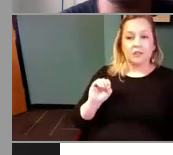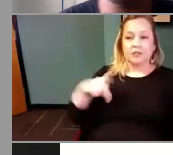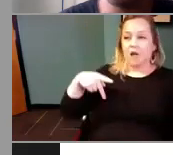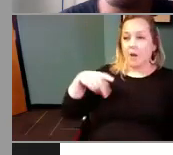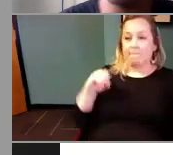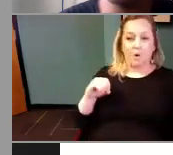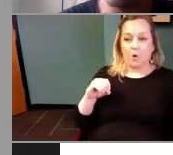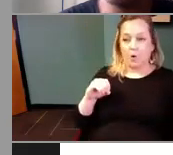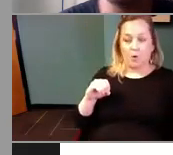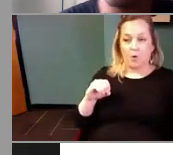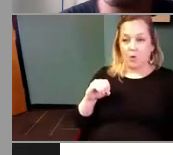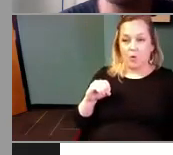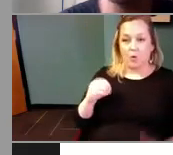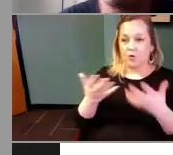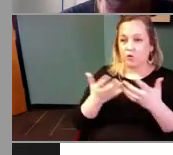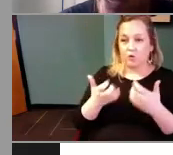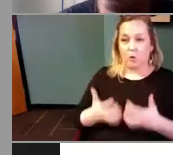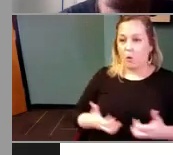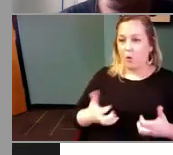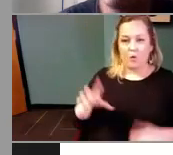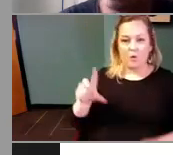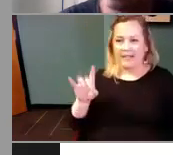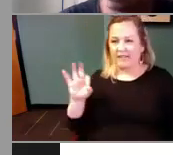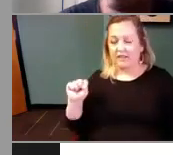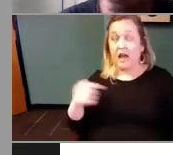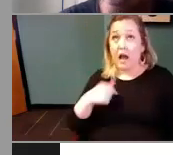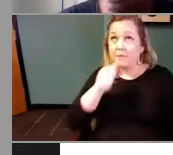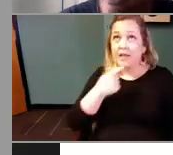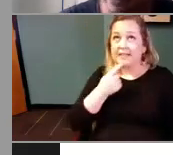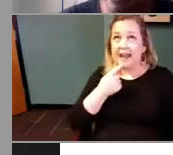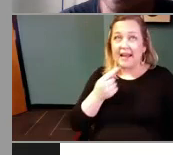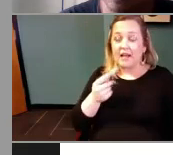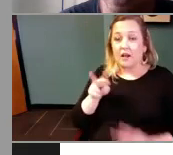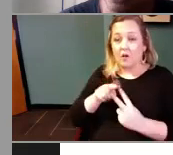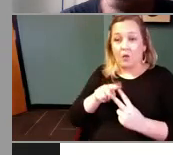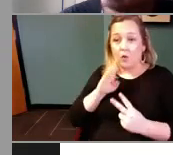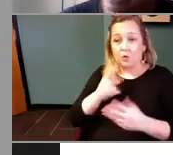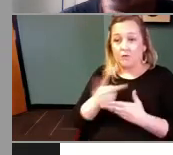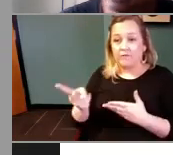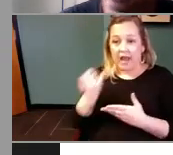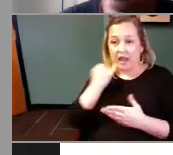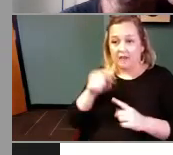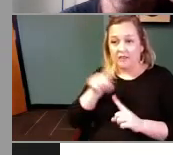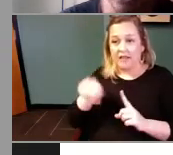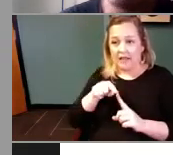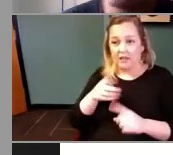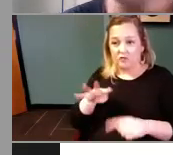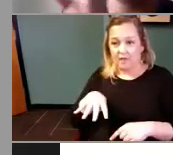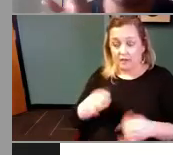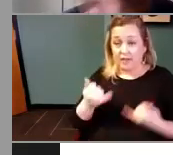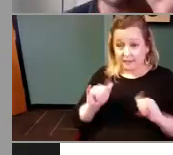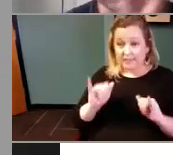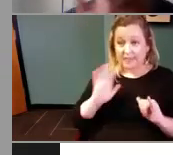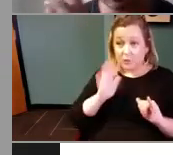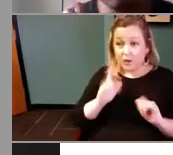I'm not saying that topological sort or DFS would fail if it's a cyclic graph, right? It is still going to get you a list